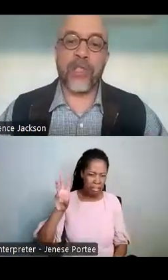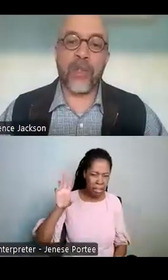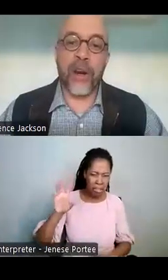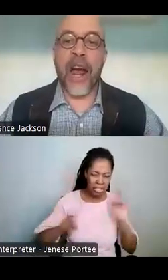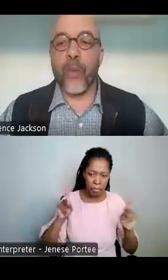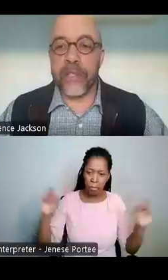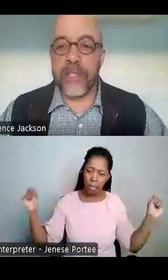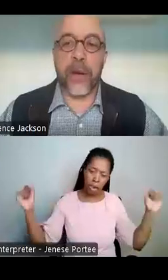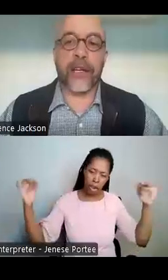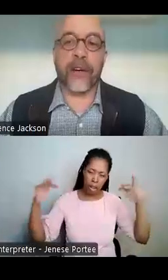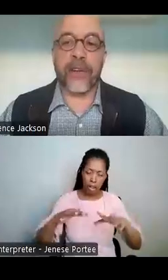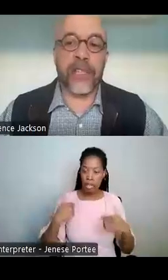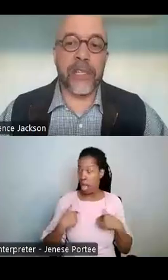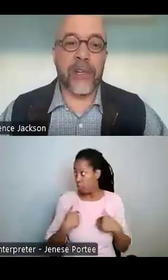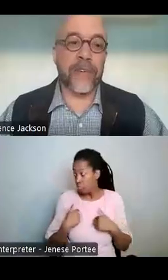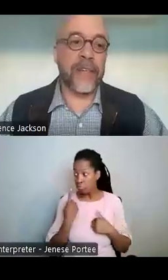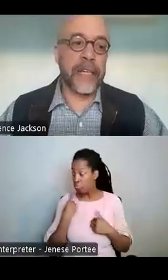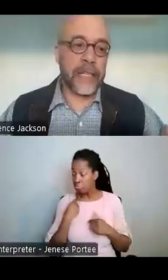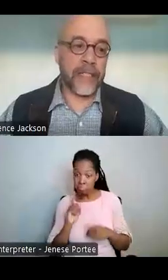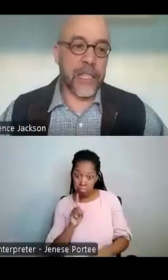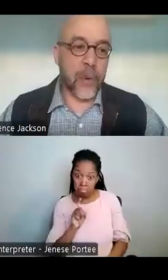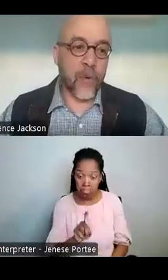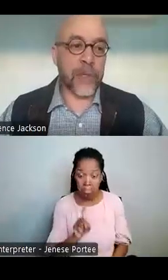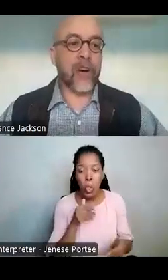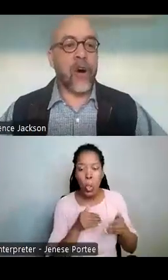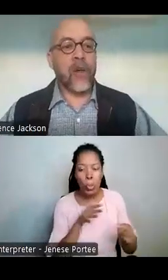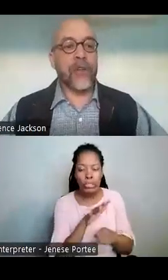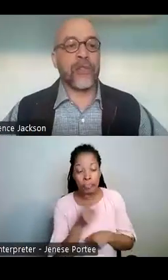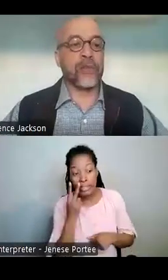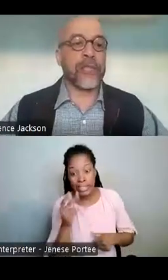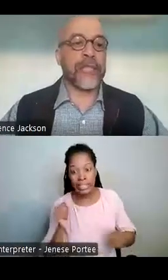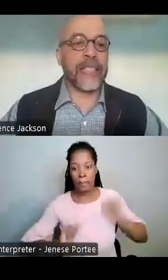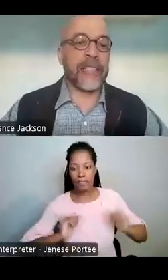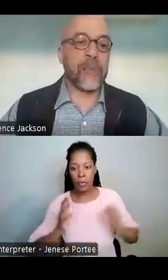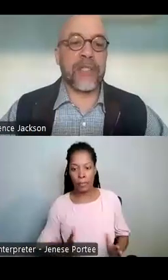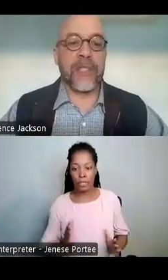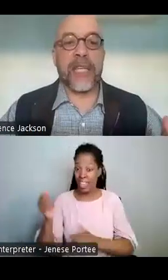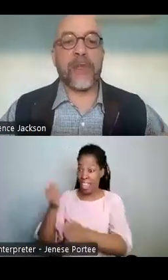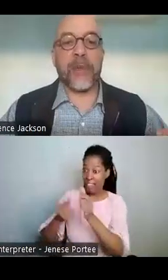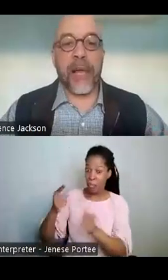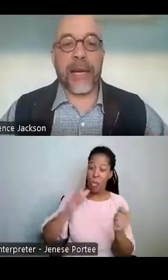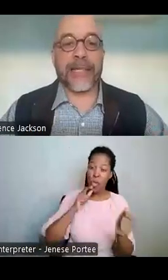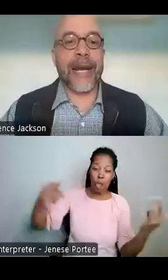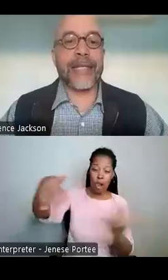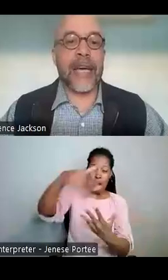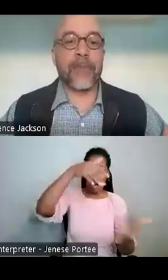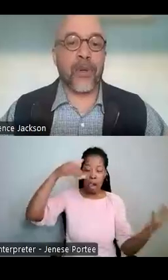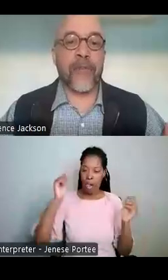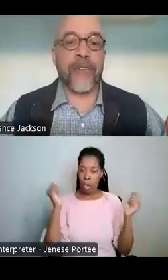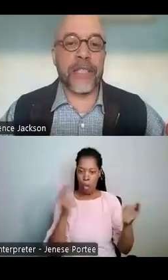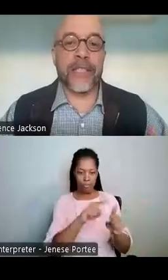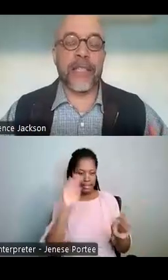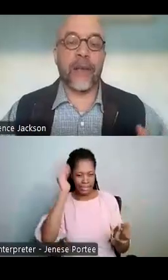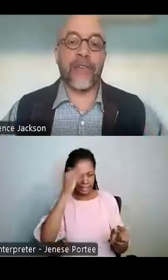public square. I went to the spot and crowded near enough to see the performance. All those who were engaged in the business seemed to be blacks. I did not